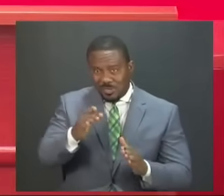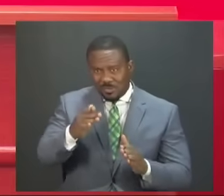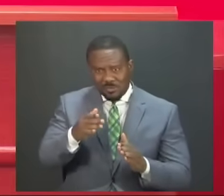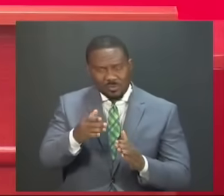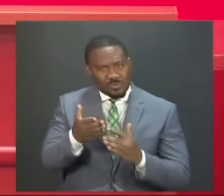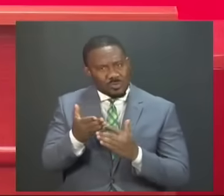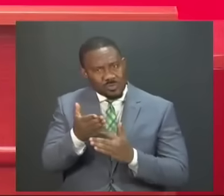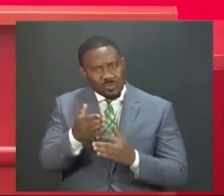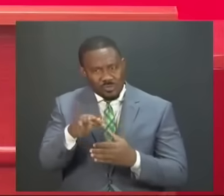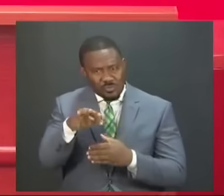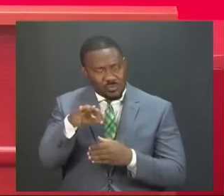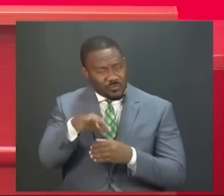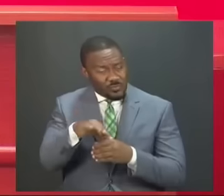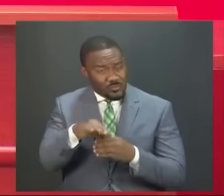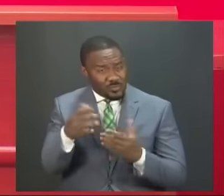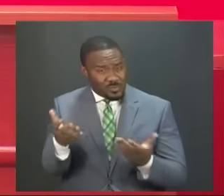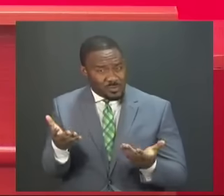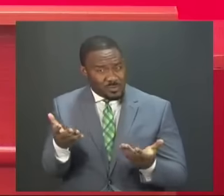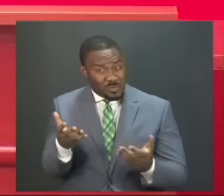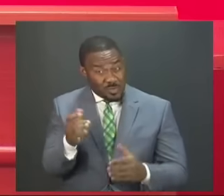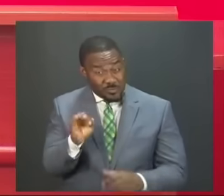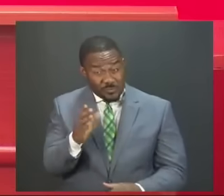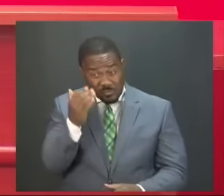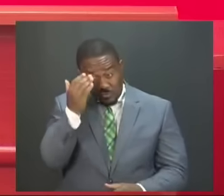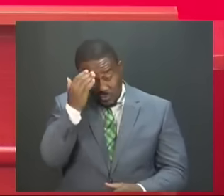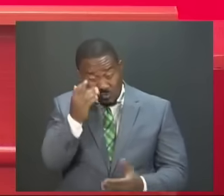know the truth, let's go by it.